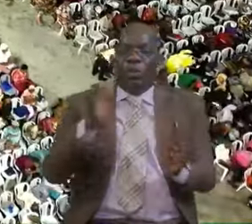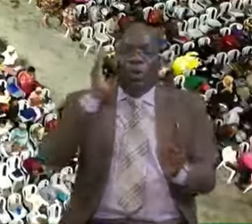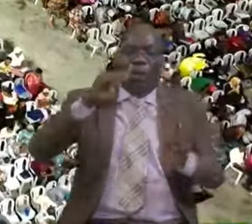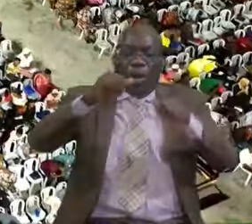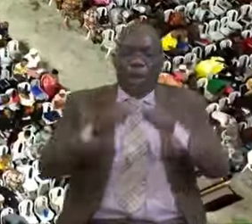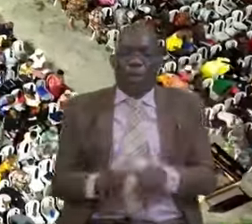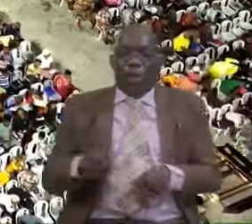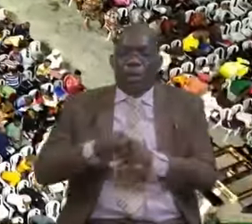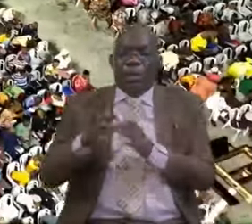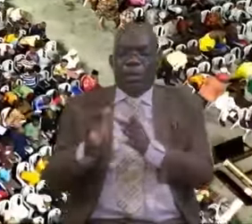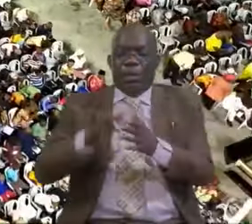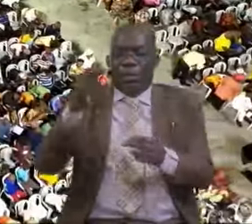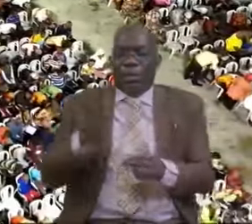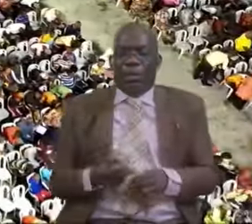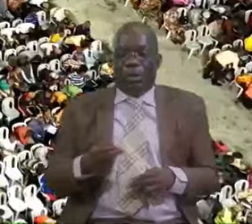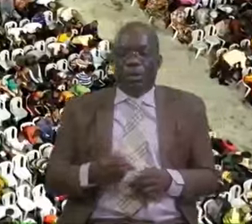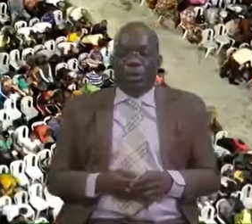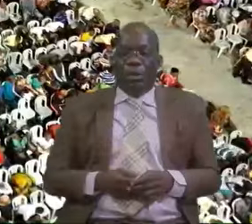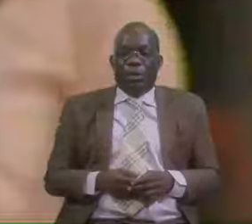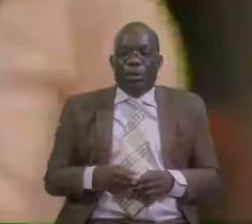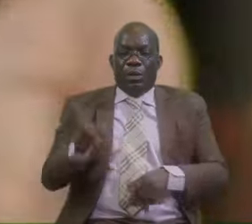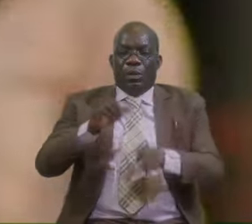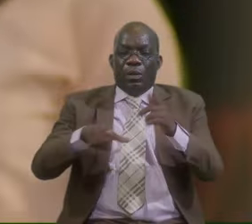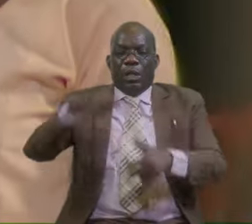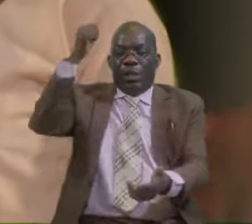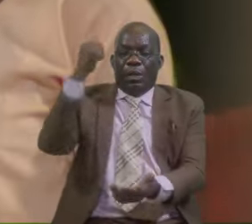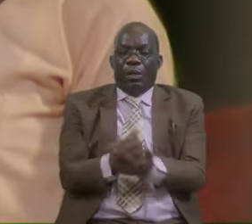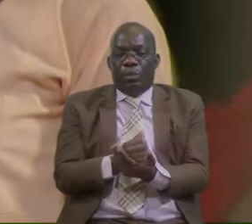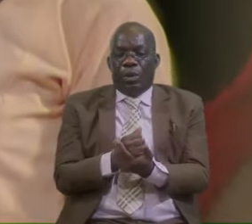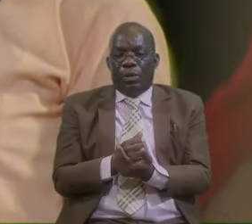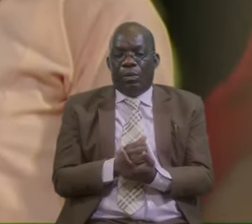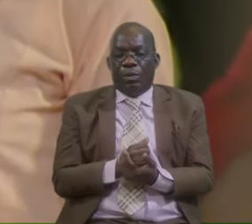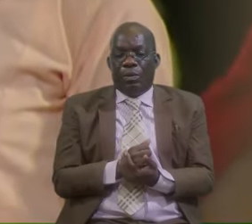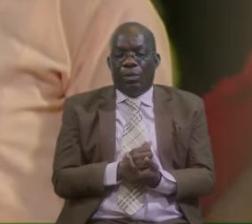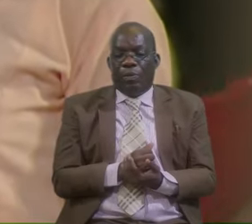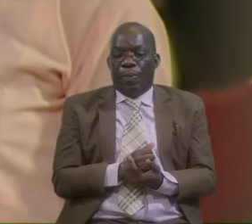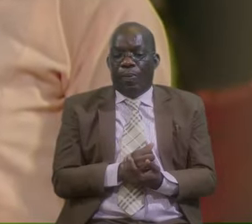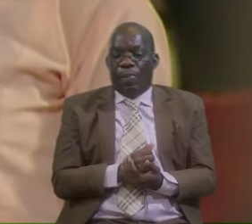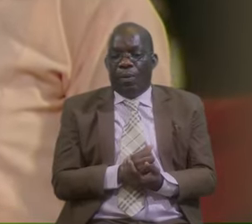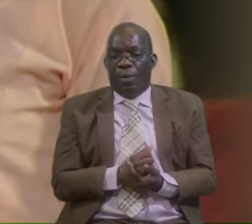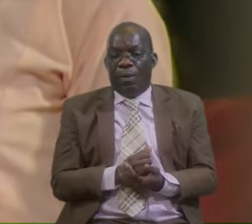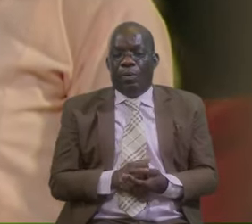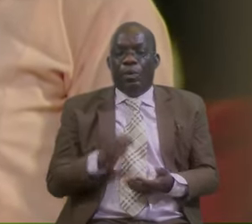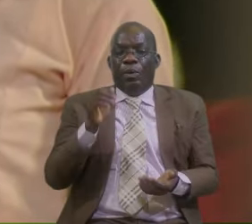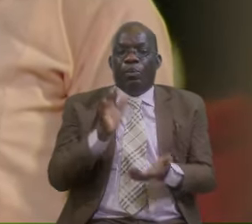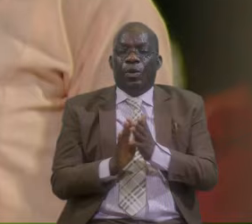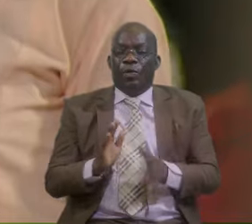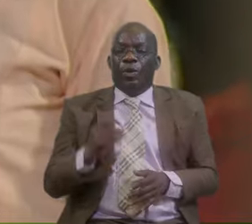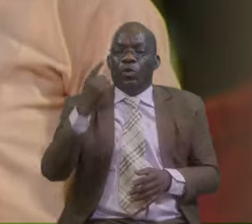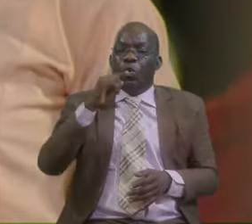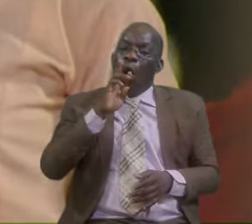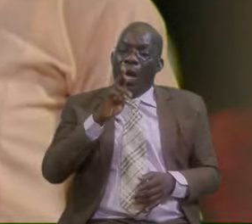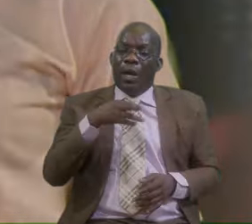name. You didn't say amen to that one. And then believers who are there, remember,